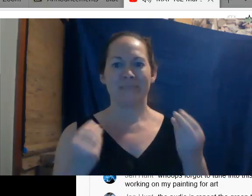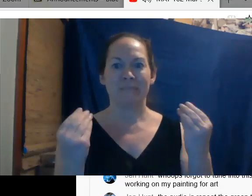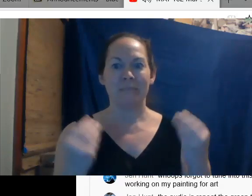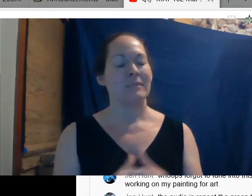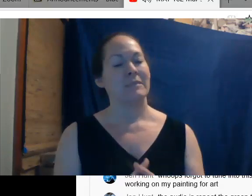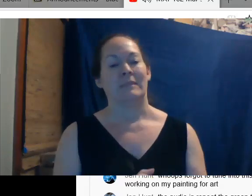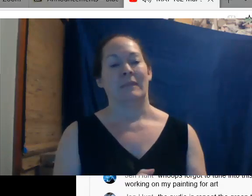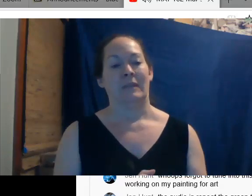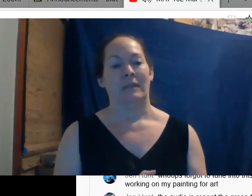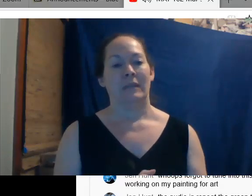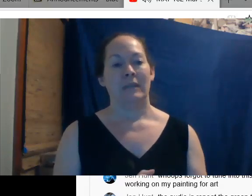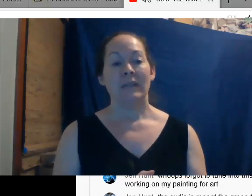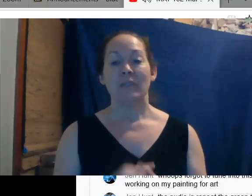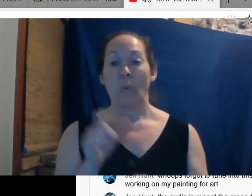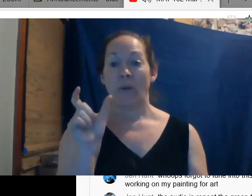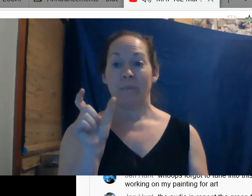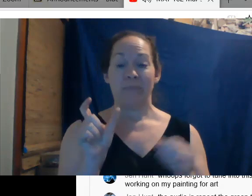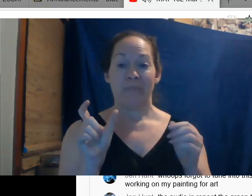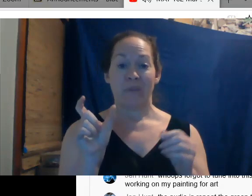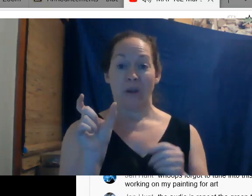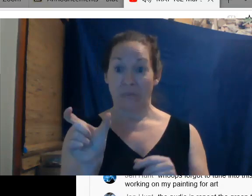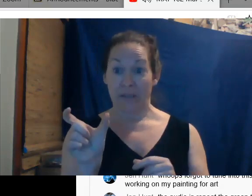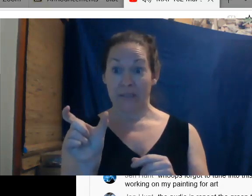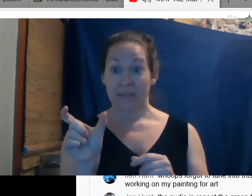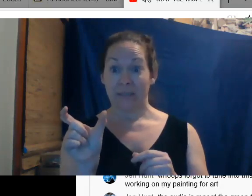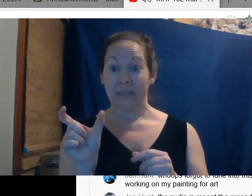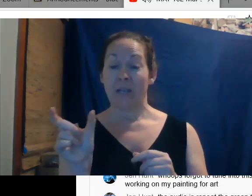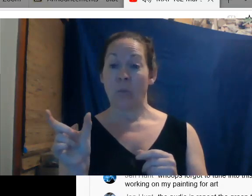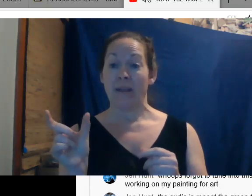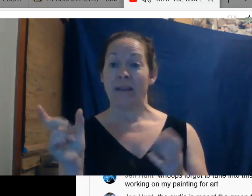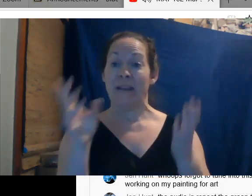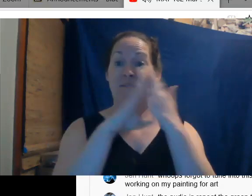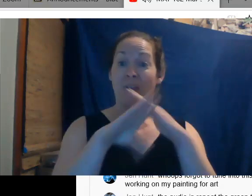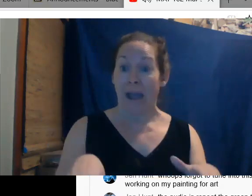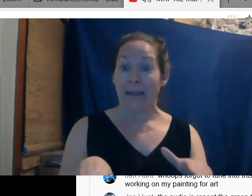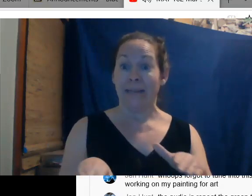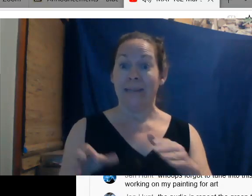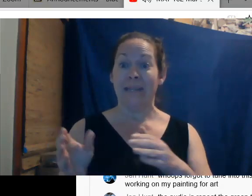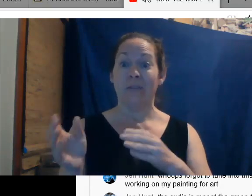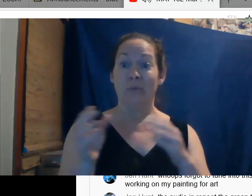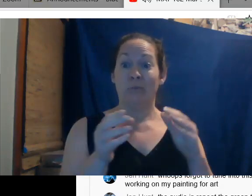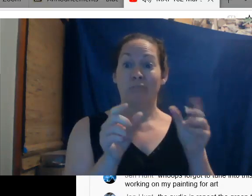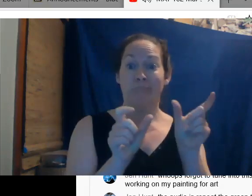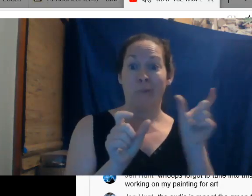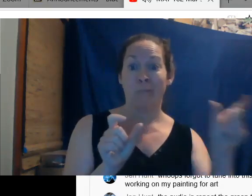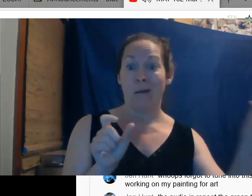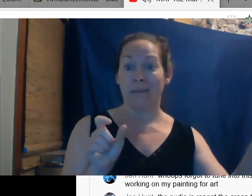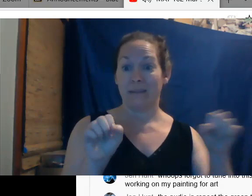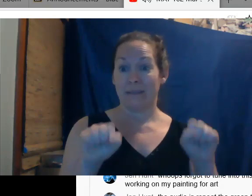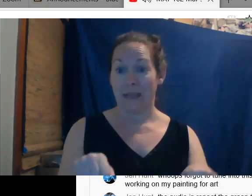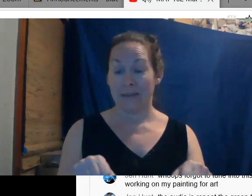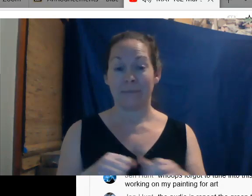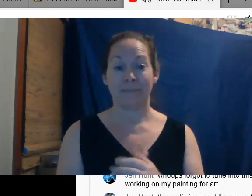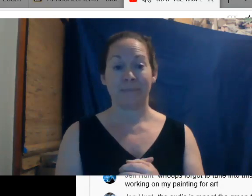so we take our number and we say, hey, can I divide that into my 20,000s place? Well, 36 does not divide into 2 evenly. So